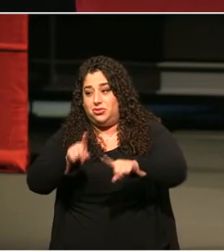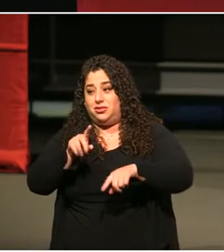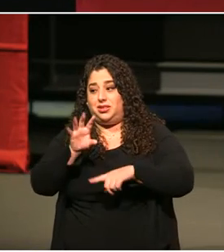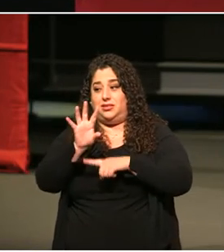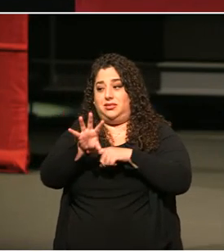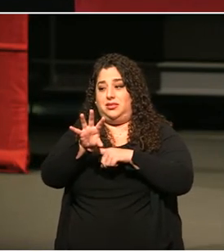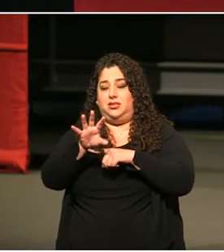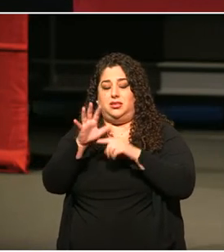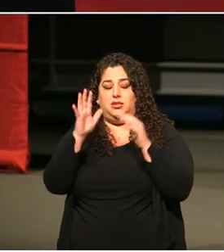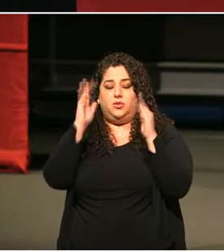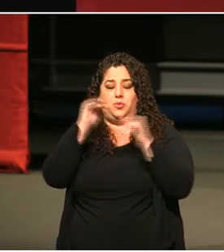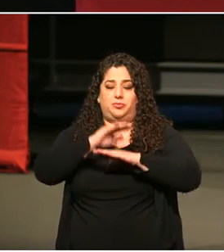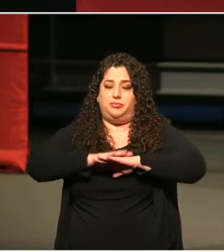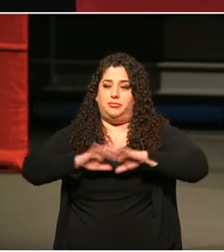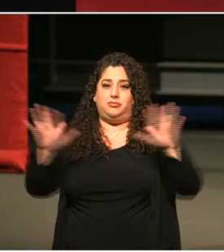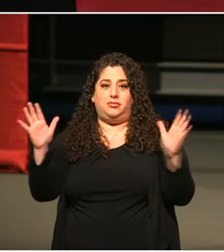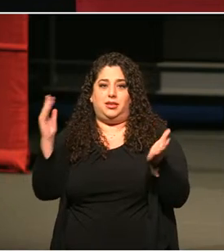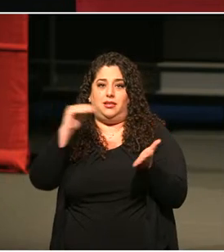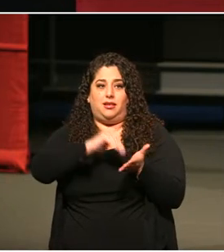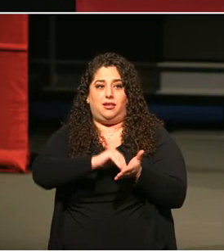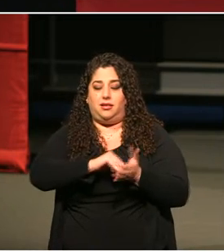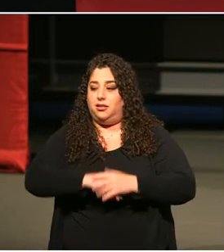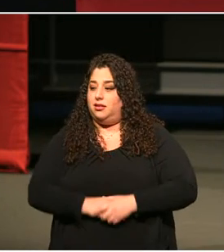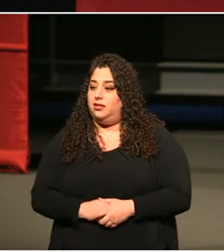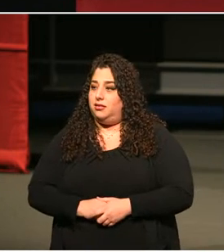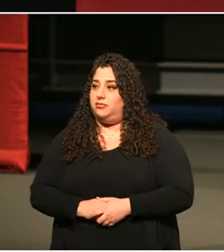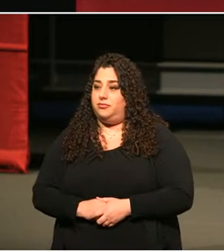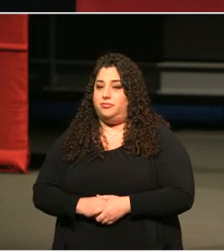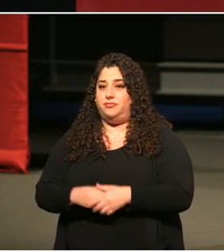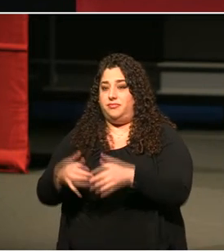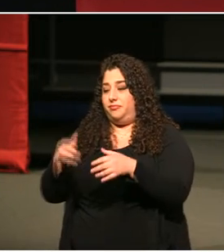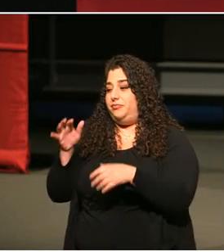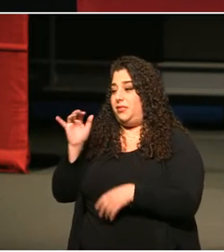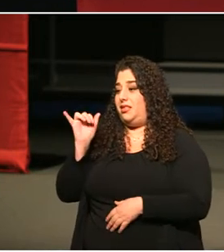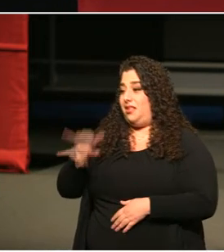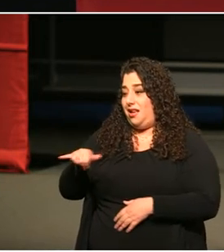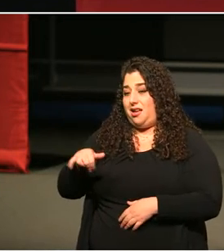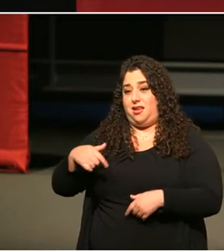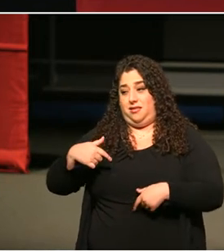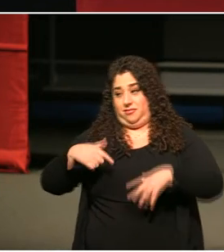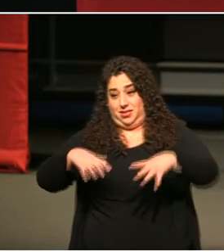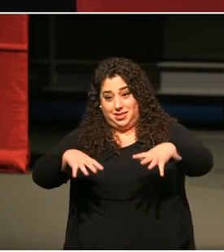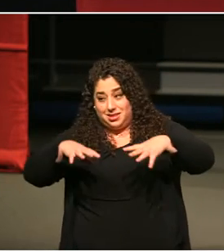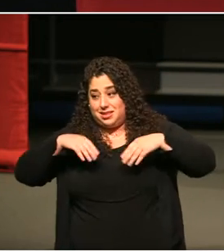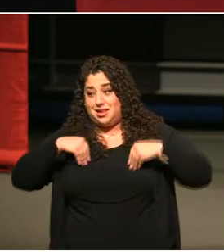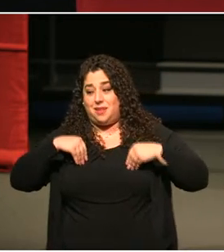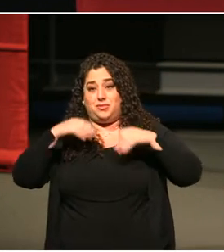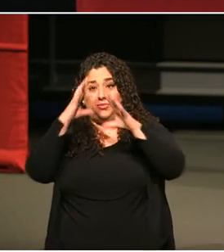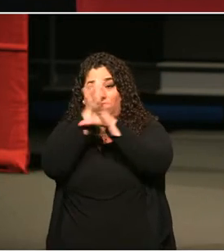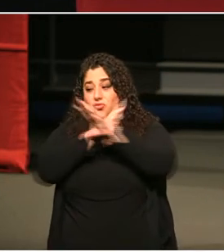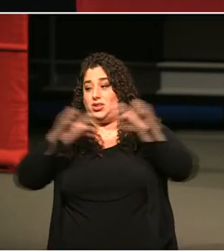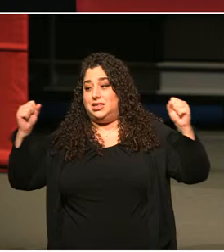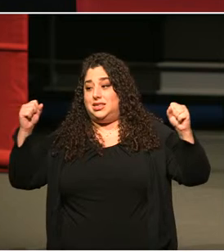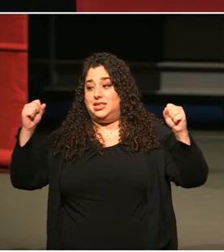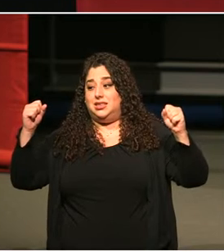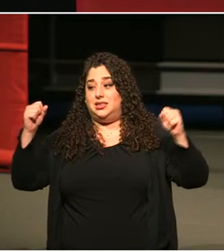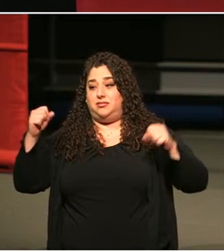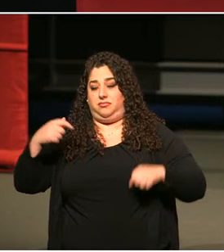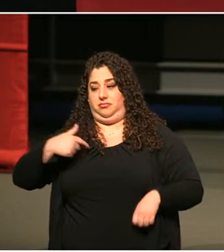In accepting this post as president of the Academy, it was essential to me that the Academy continue our